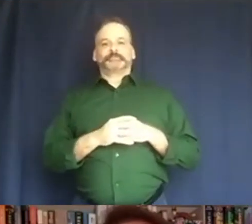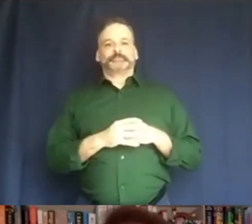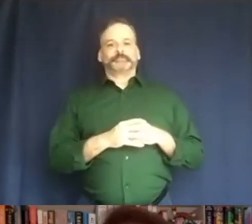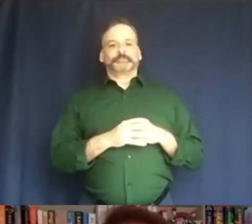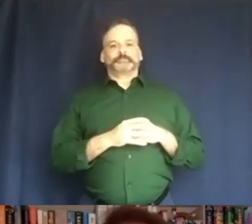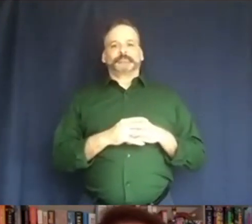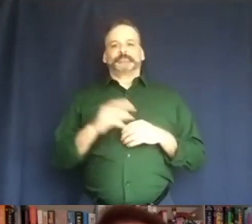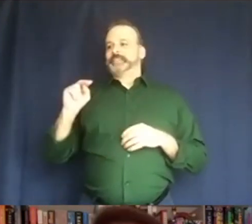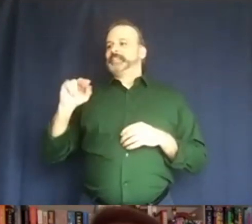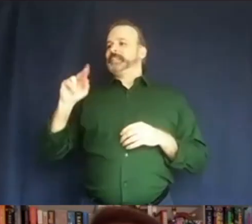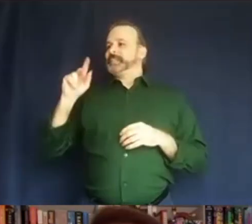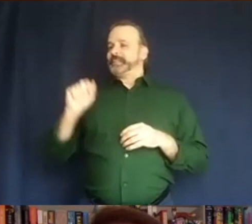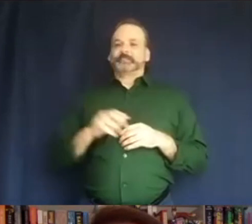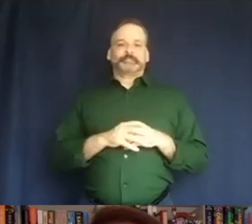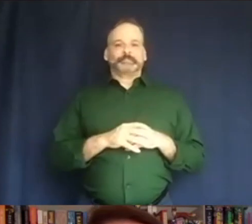How about you, Nikita?